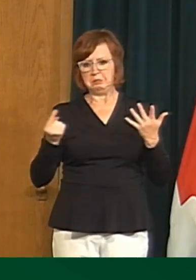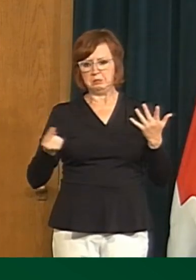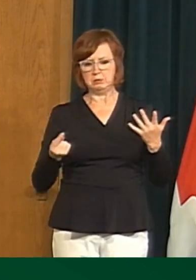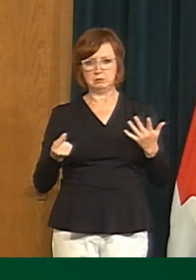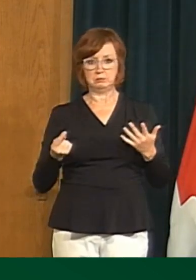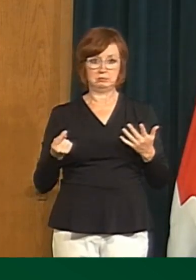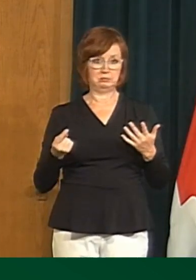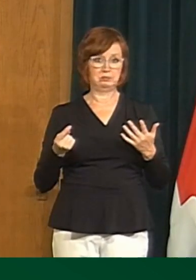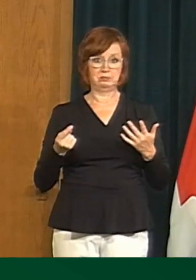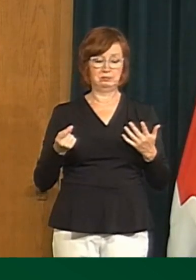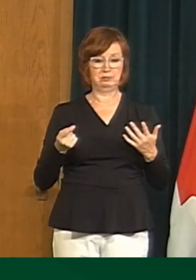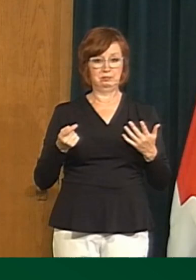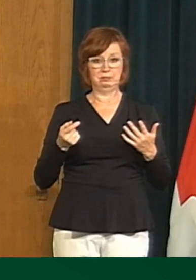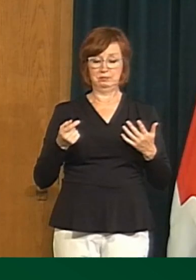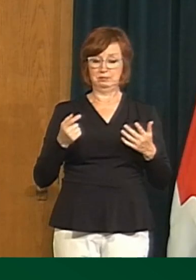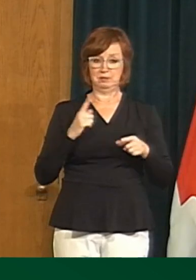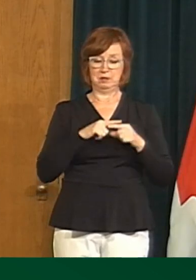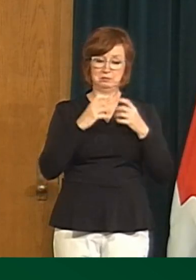are people.